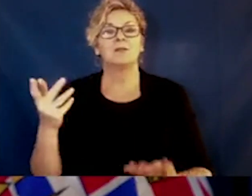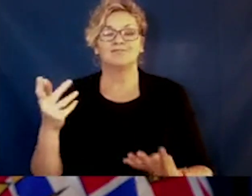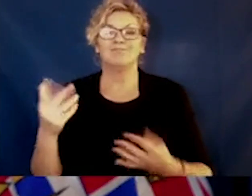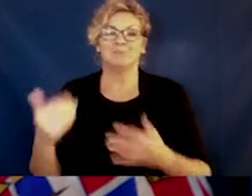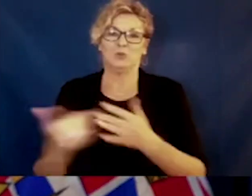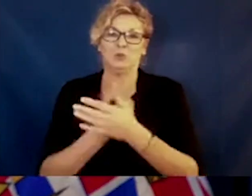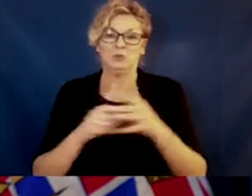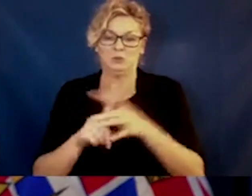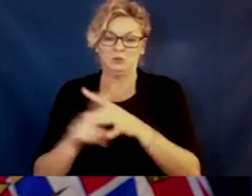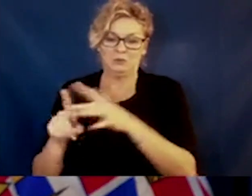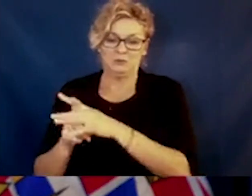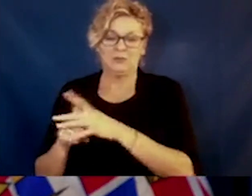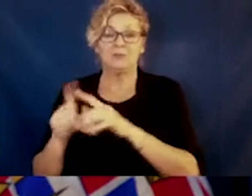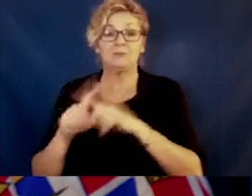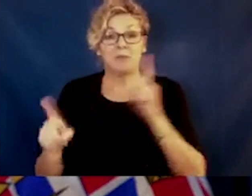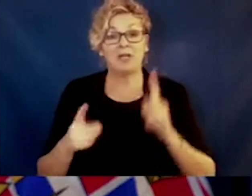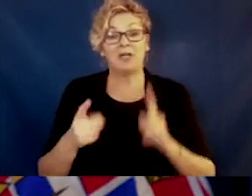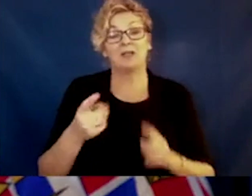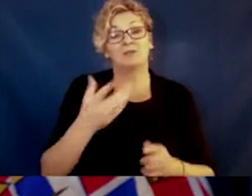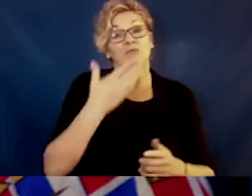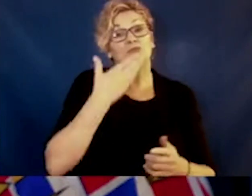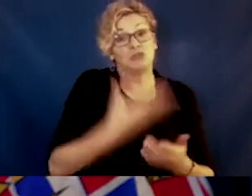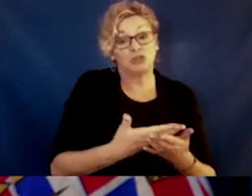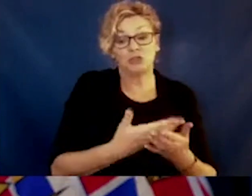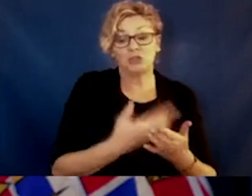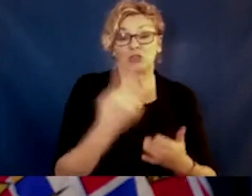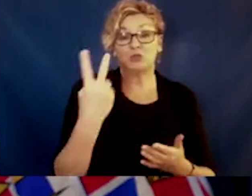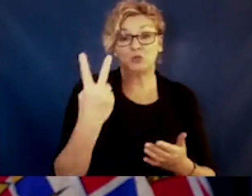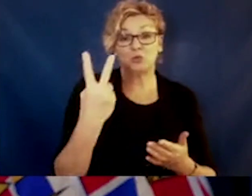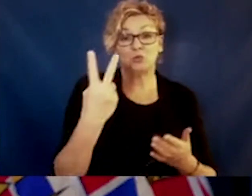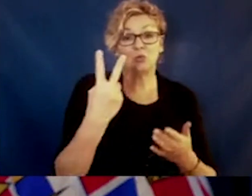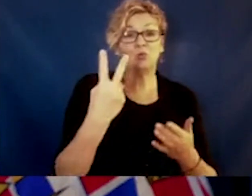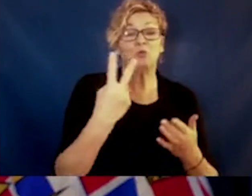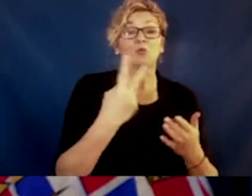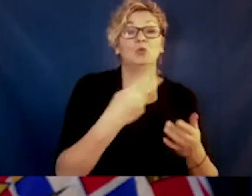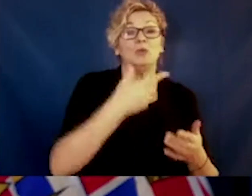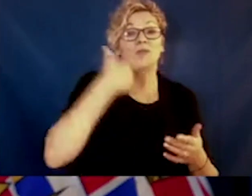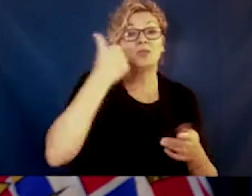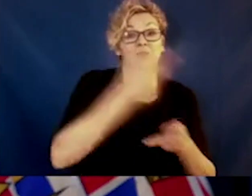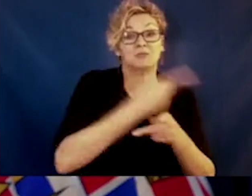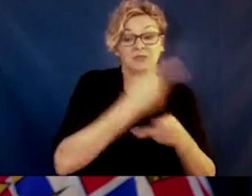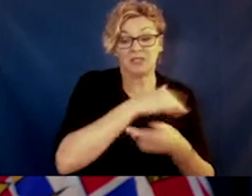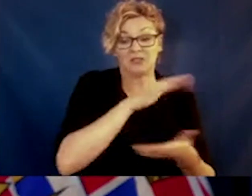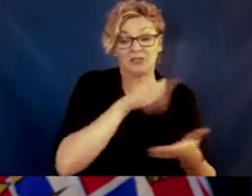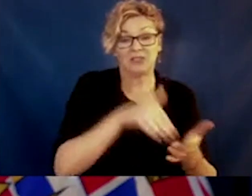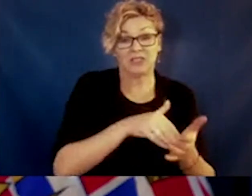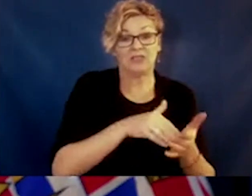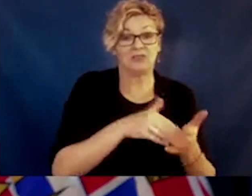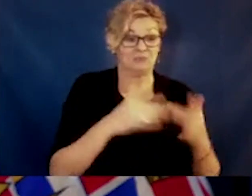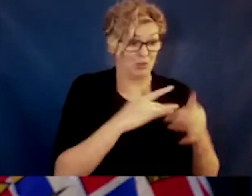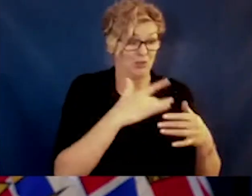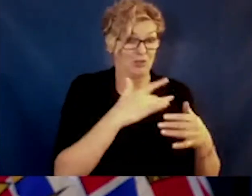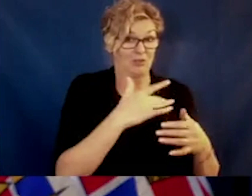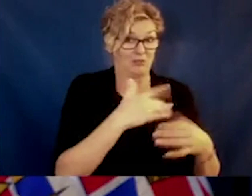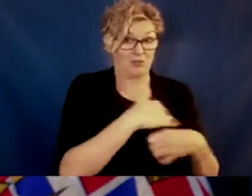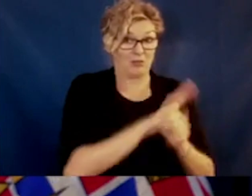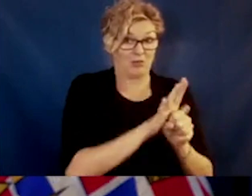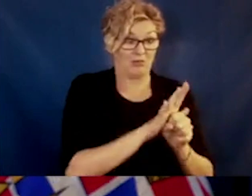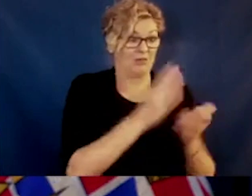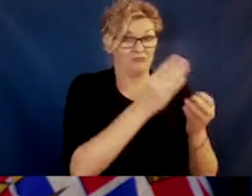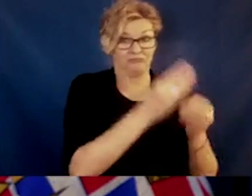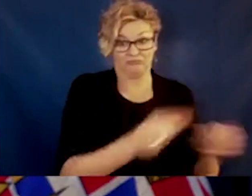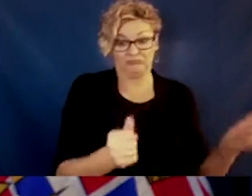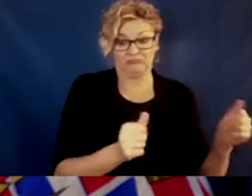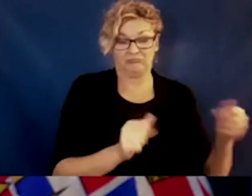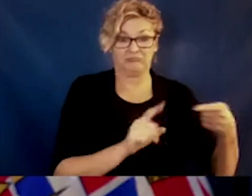involving 932 people in long-term care, 536 residents, and 396